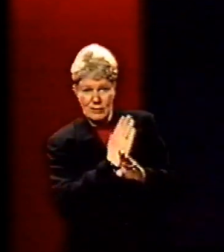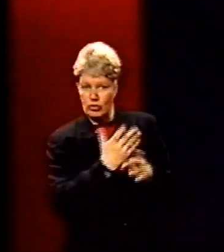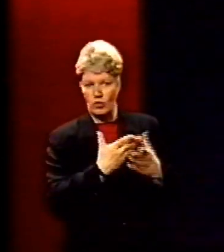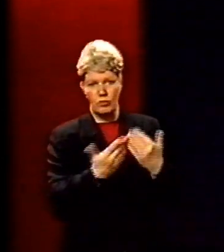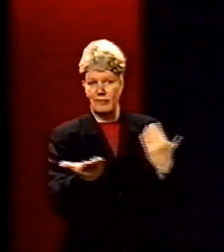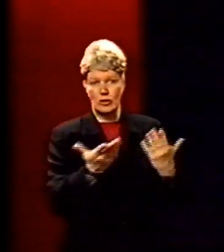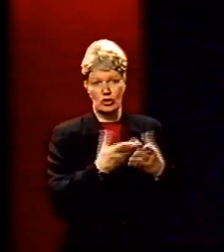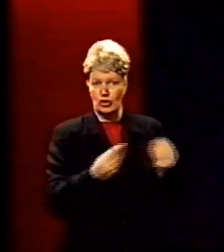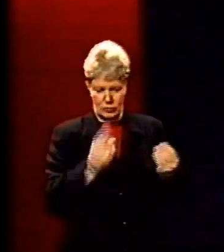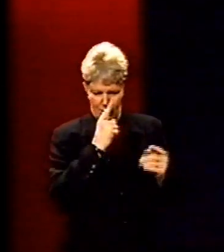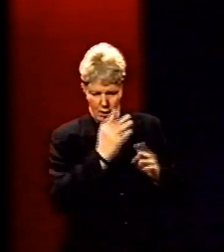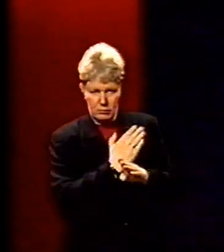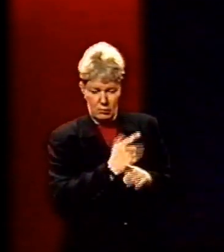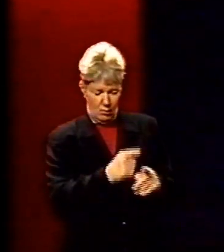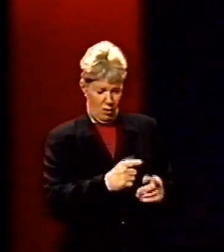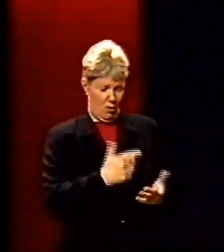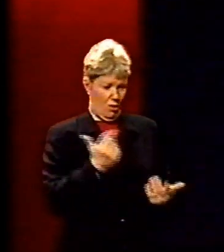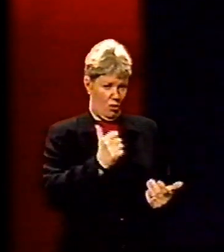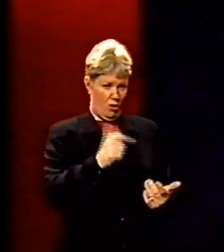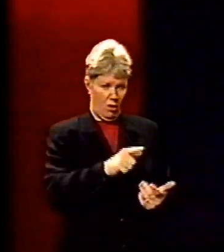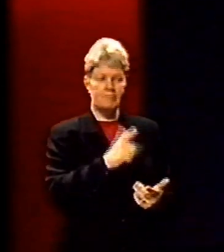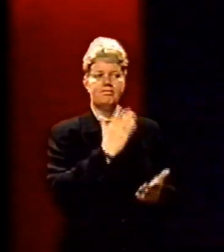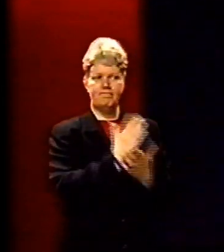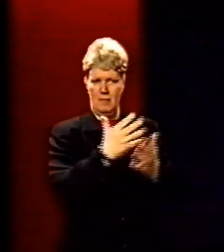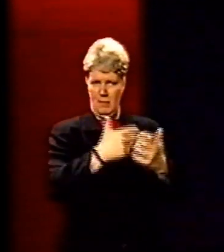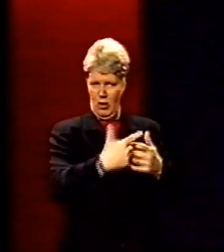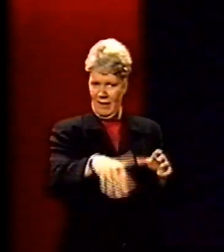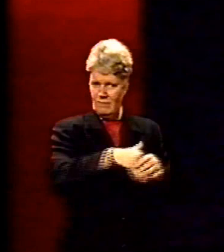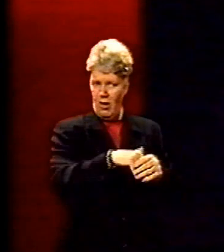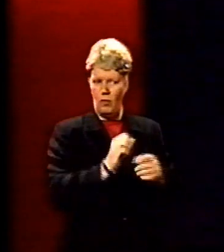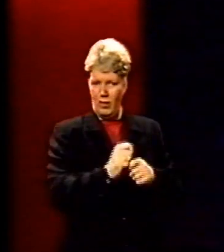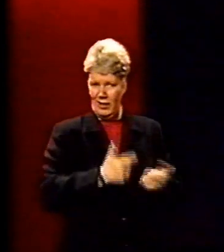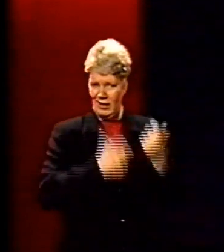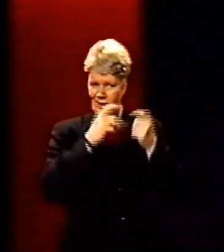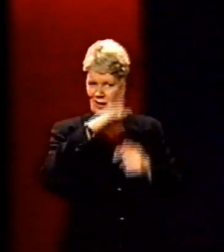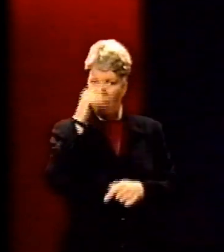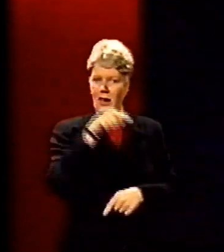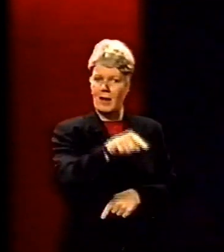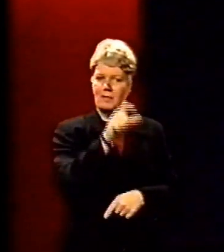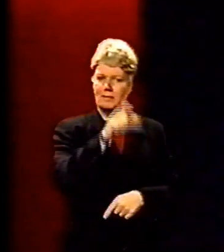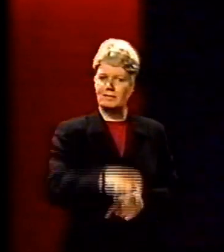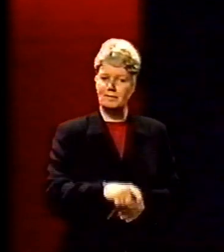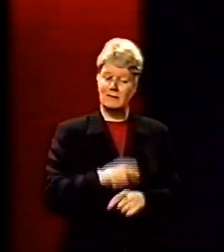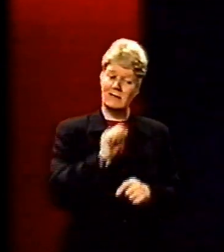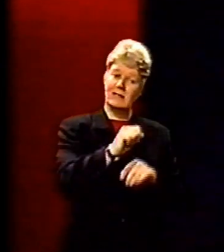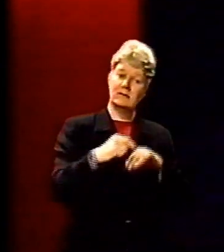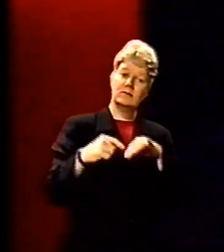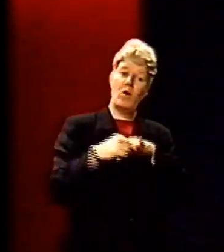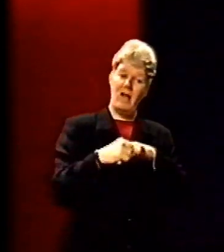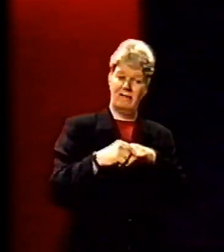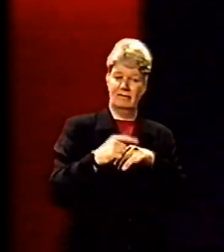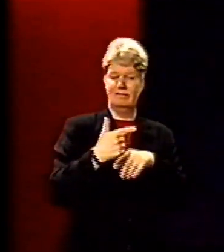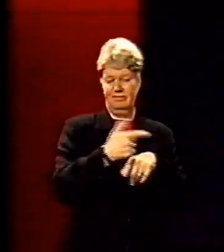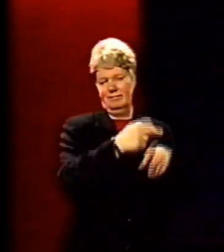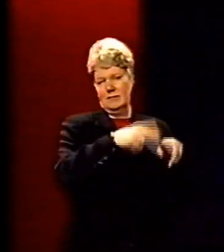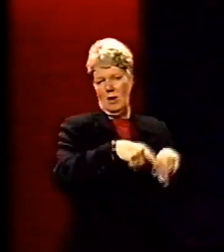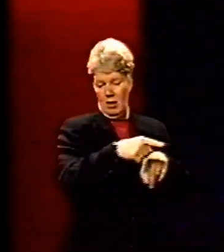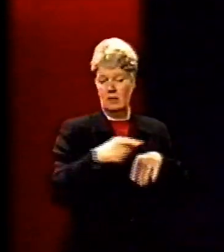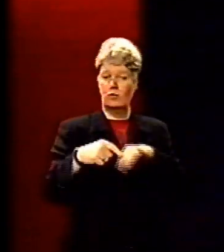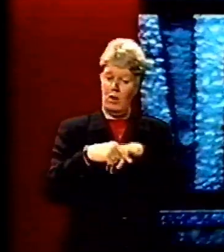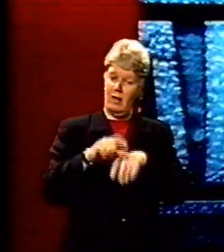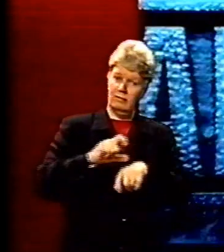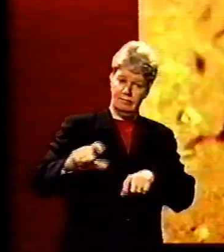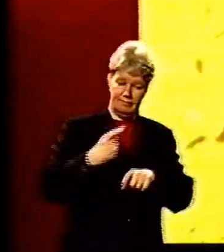agencies in the killing. My guest today is the widow of the murdered journalist. How painful has it been to fight so long for the truth?